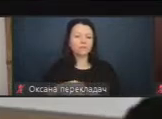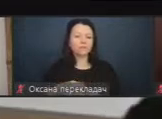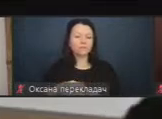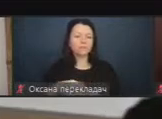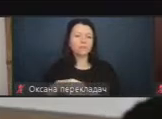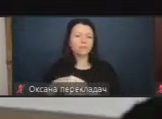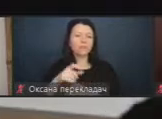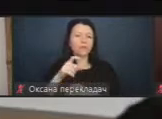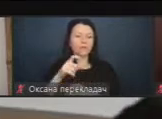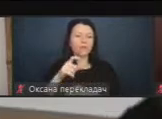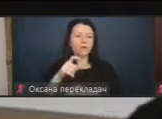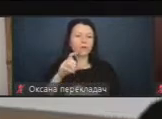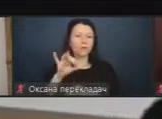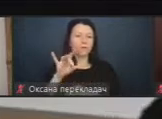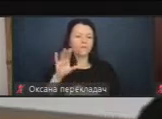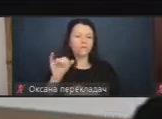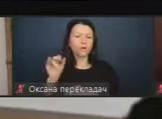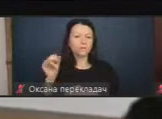Hungary,